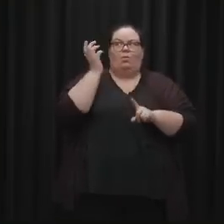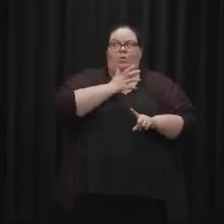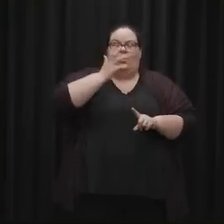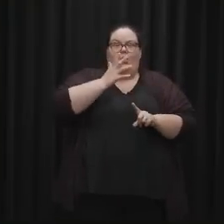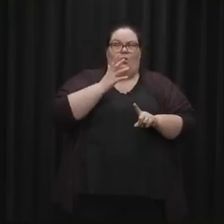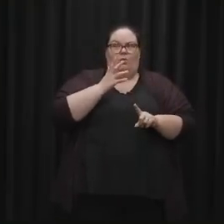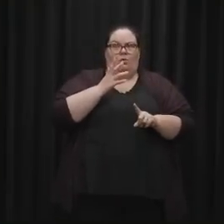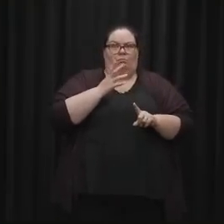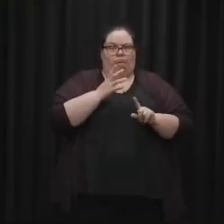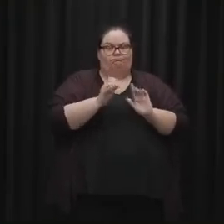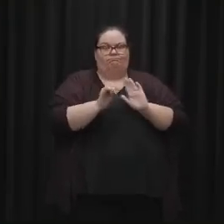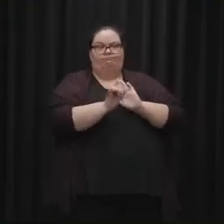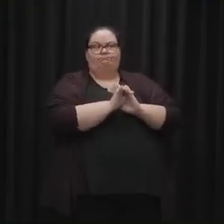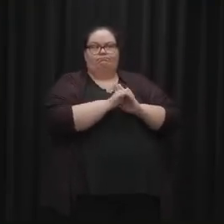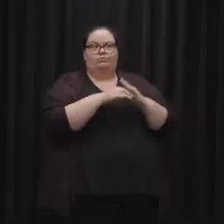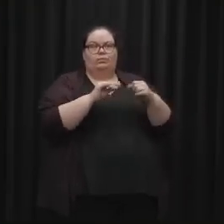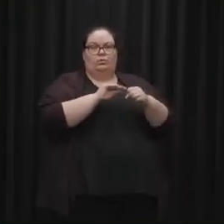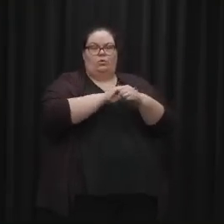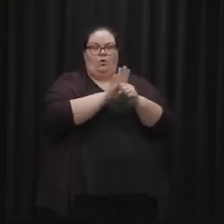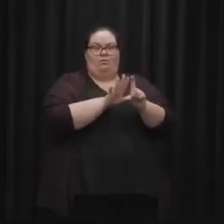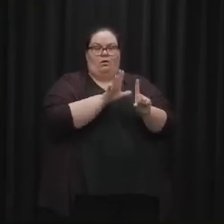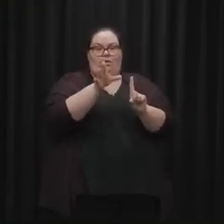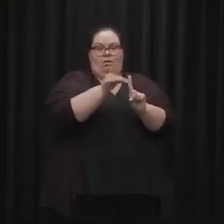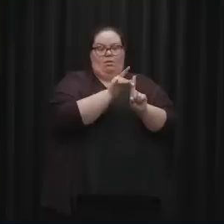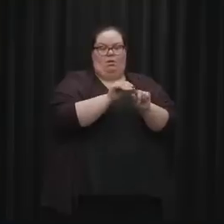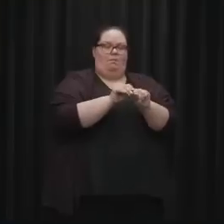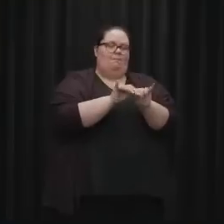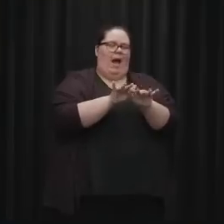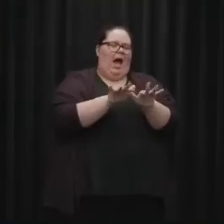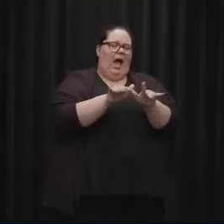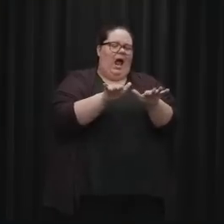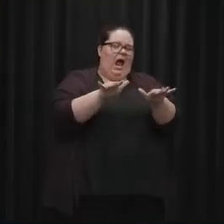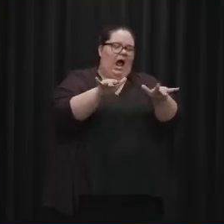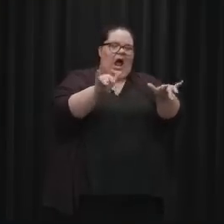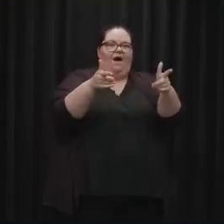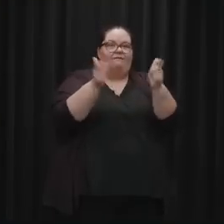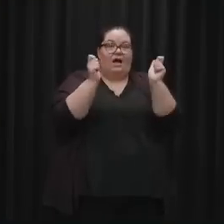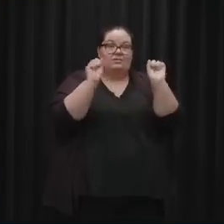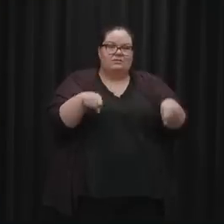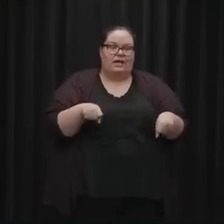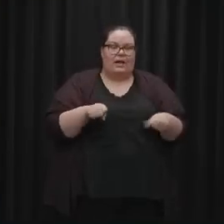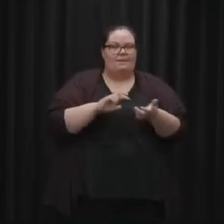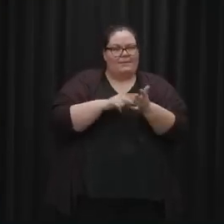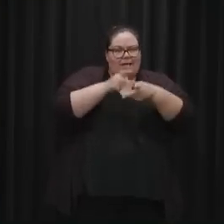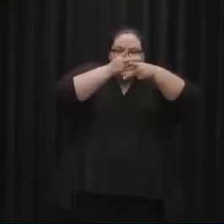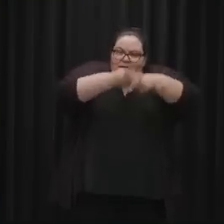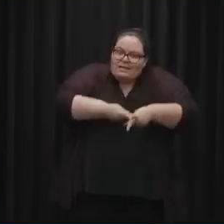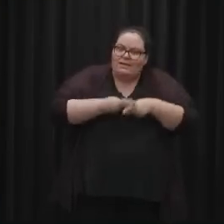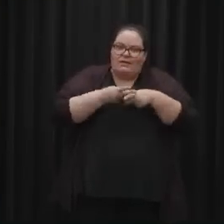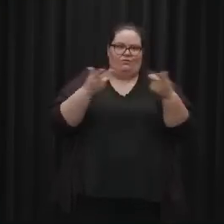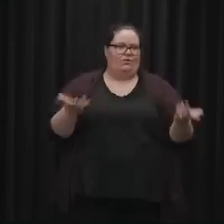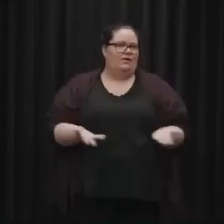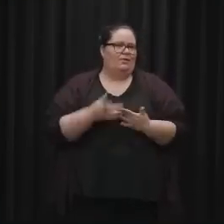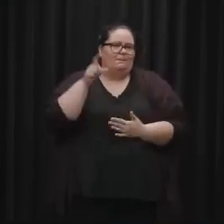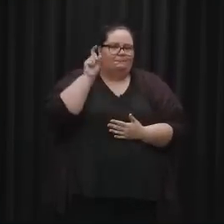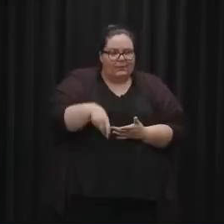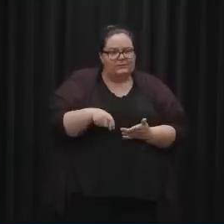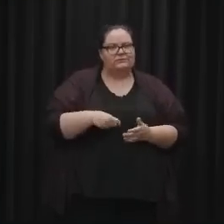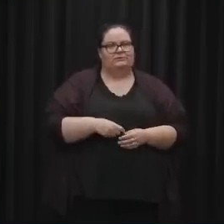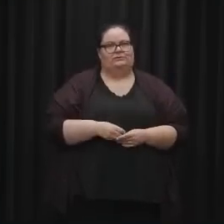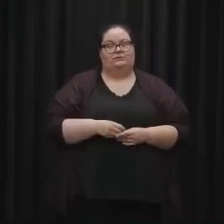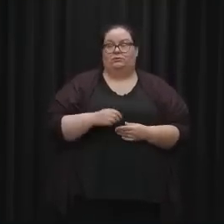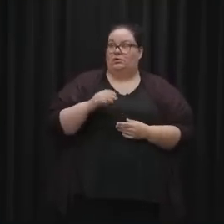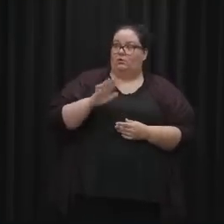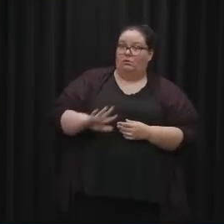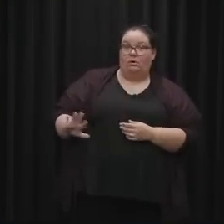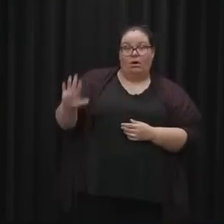how quickly the virus can spread. It's urgent that we continue to take precautions to prevent this from happening here.